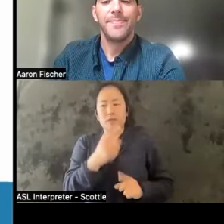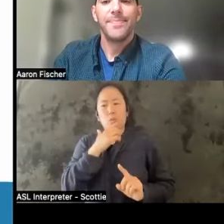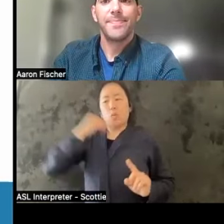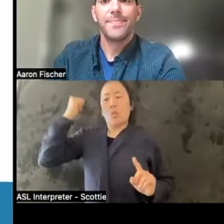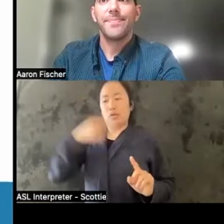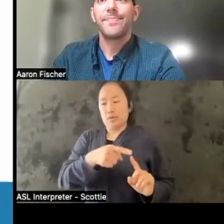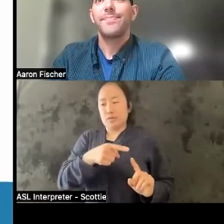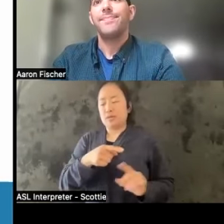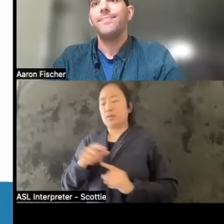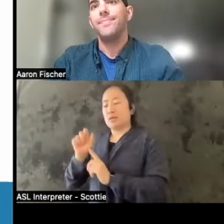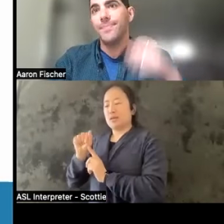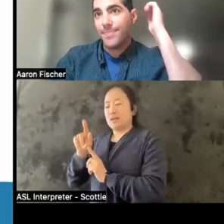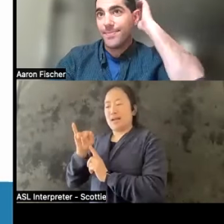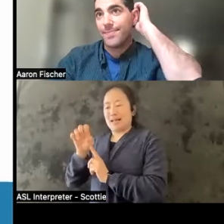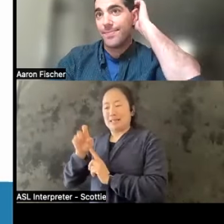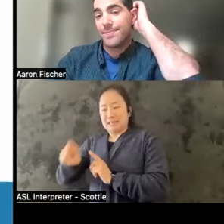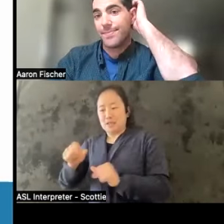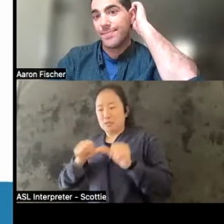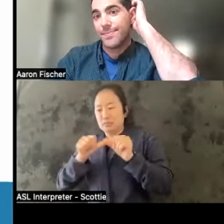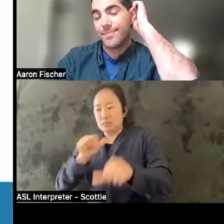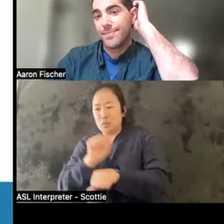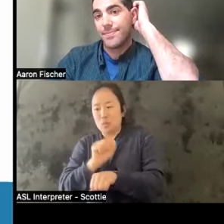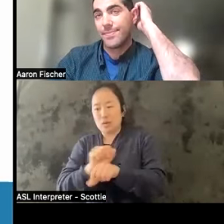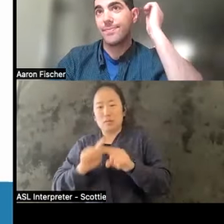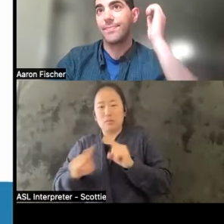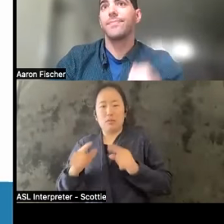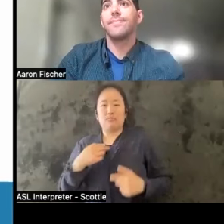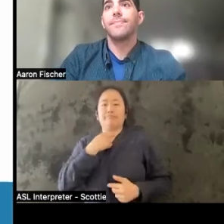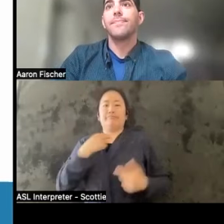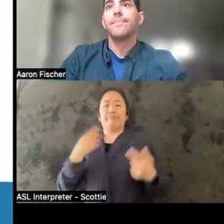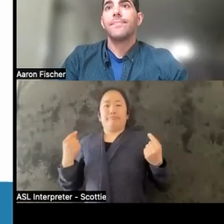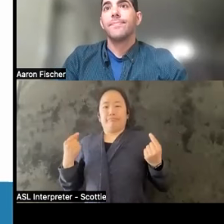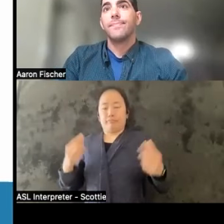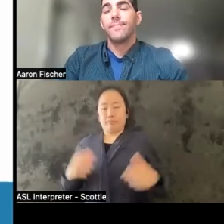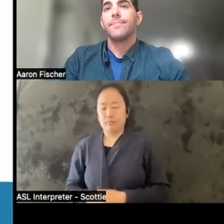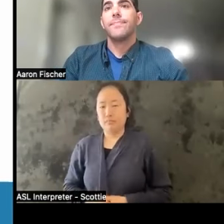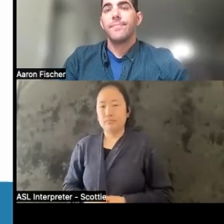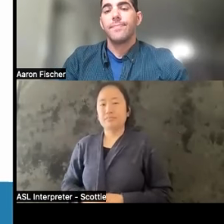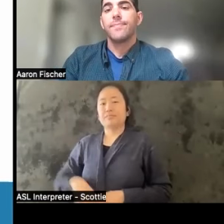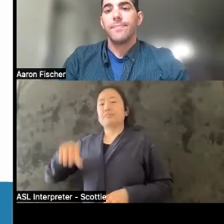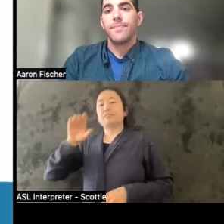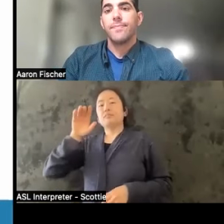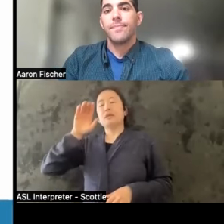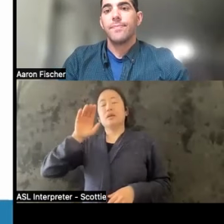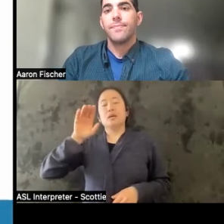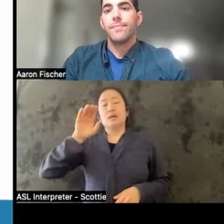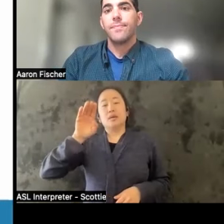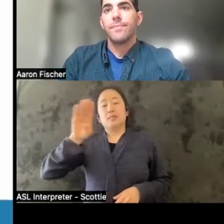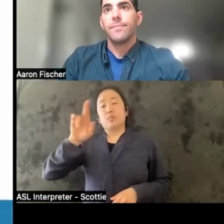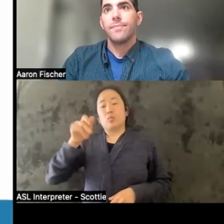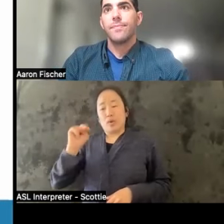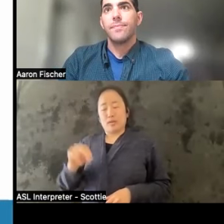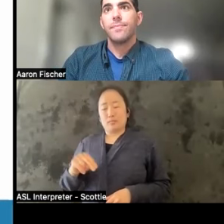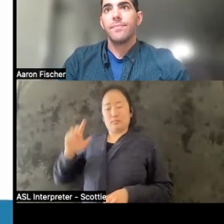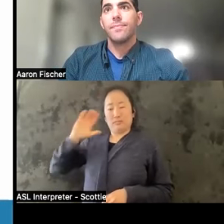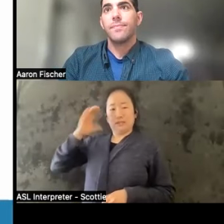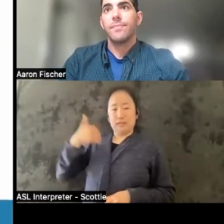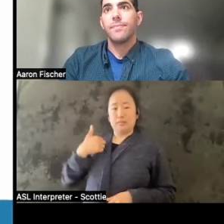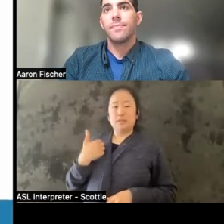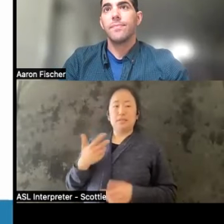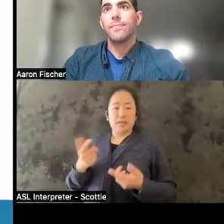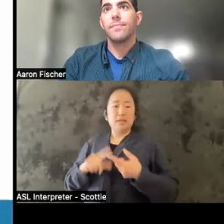It sounds to me like disability discrimination. It sounds to me like age discrimination because of